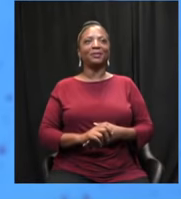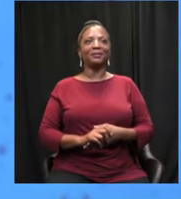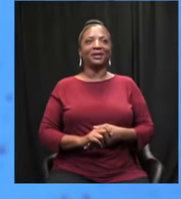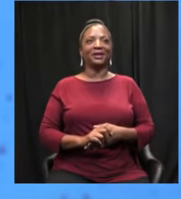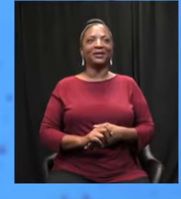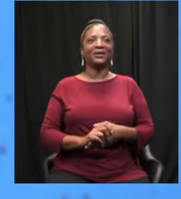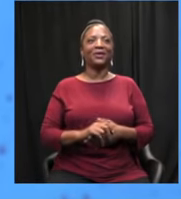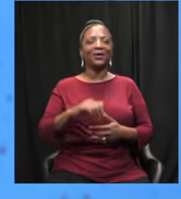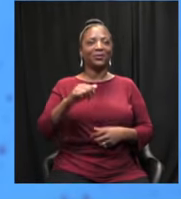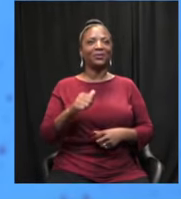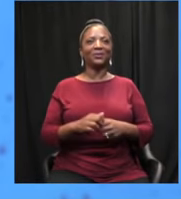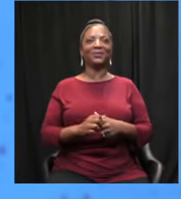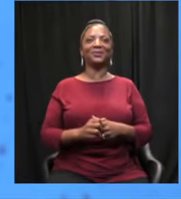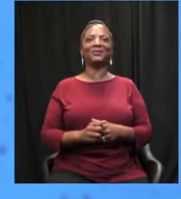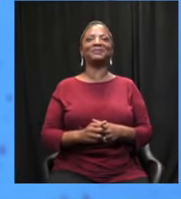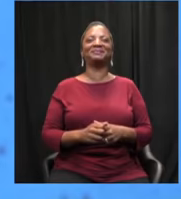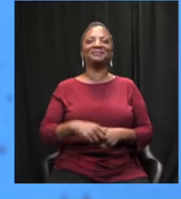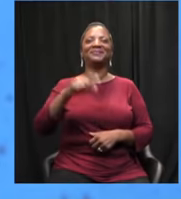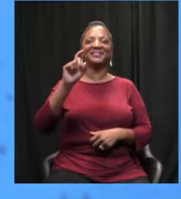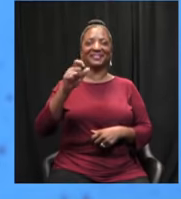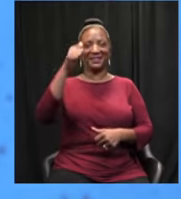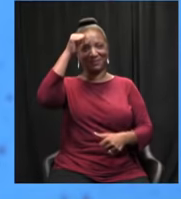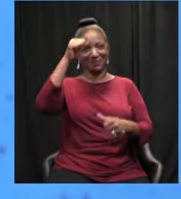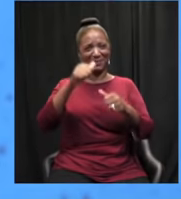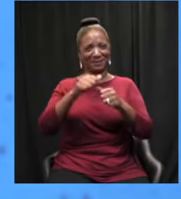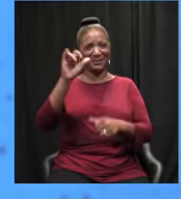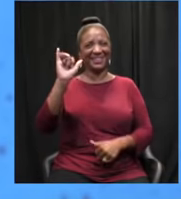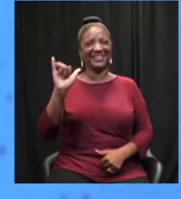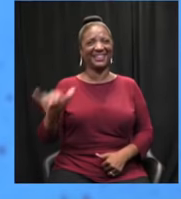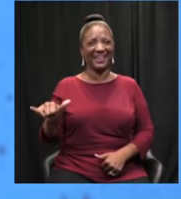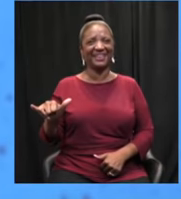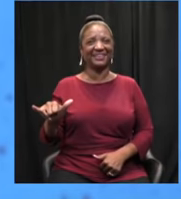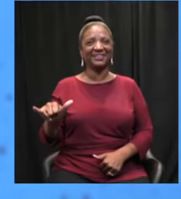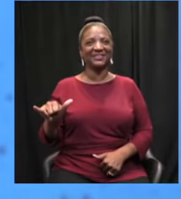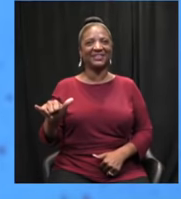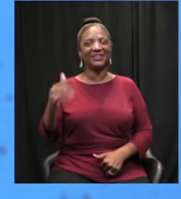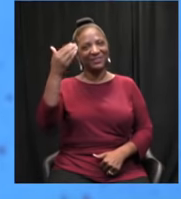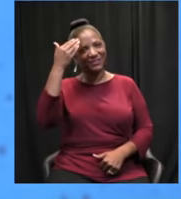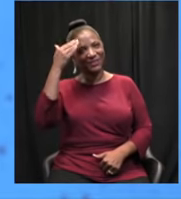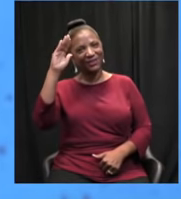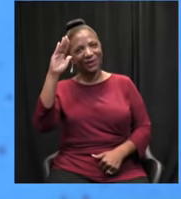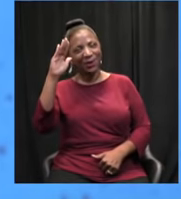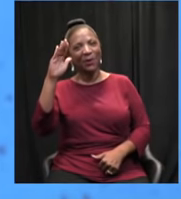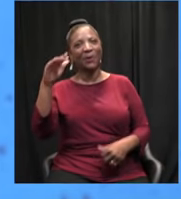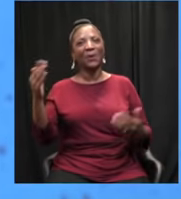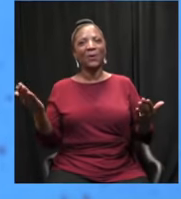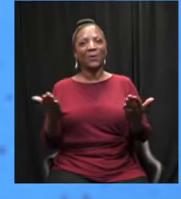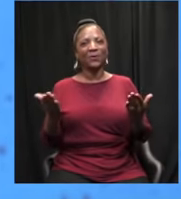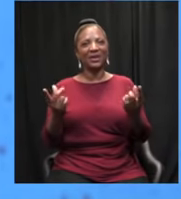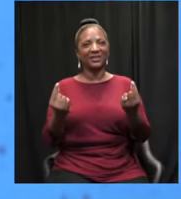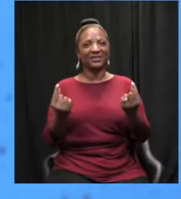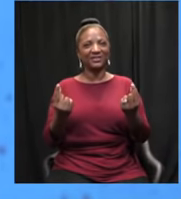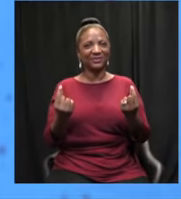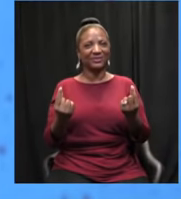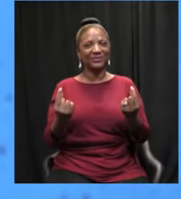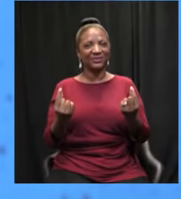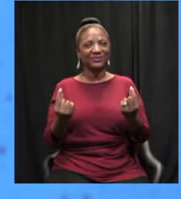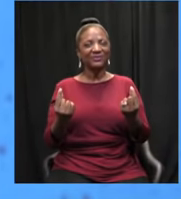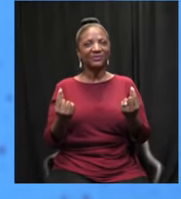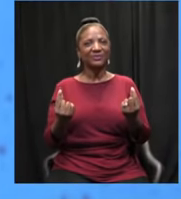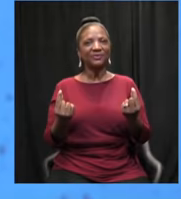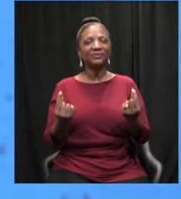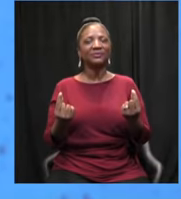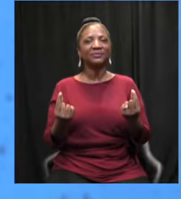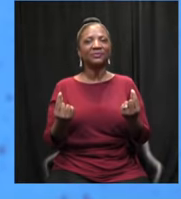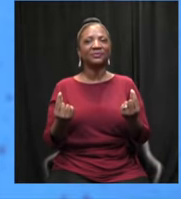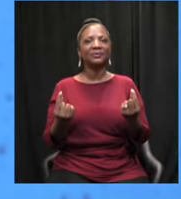you see stuff that disturbs your heart, and when you don't know which way to go, and when you don't know when the Delta variant